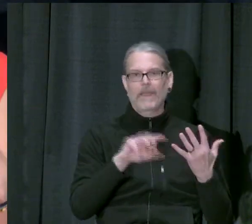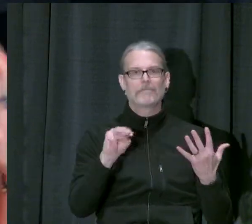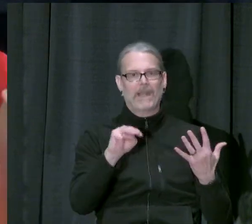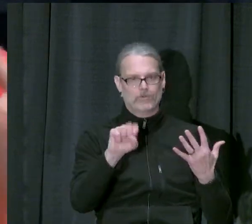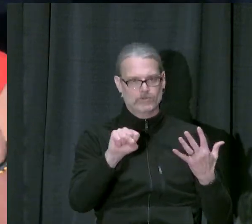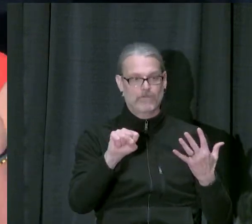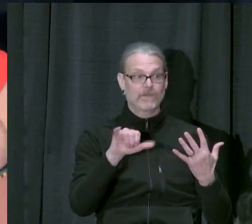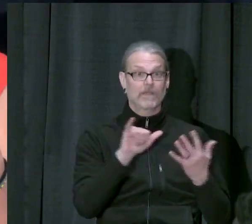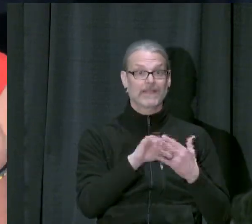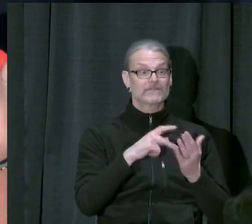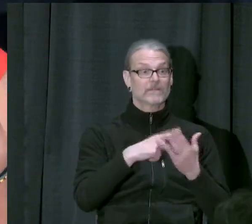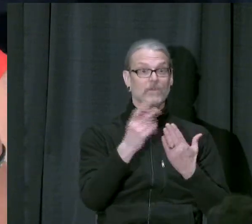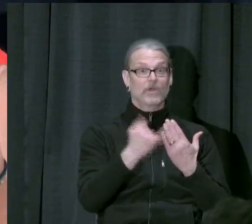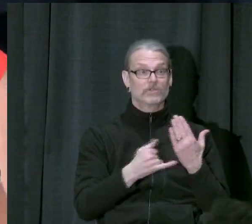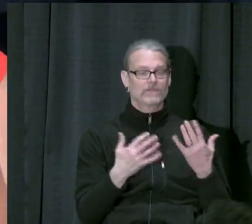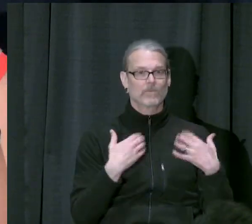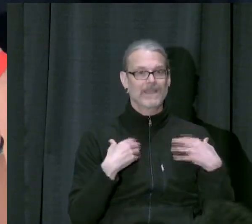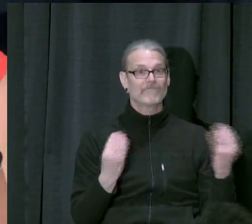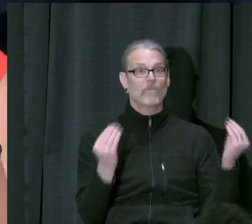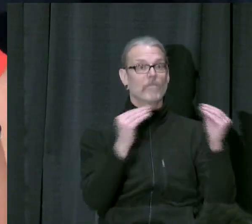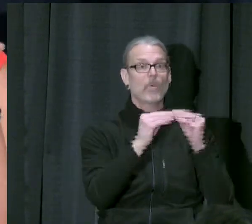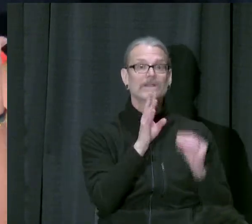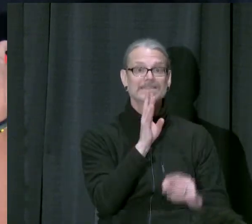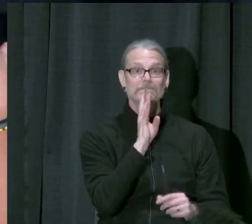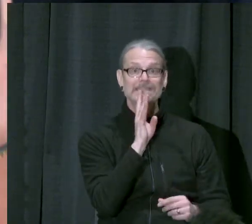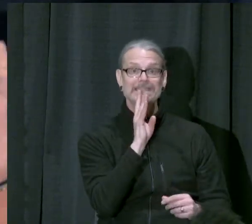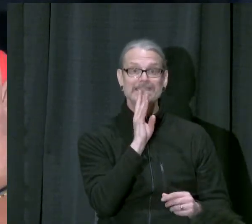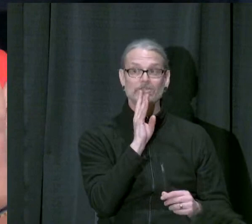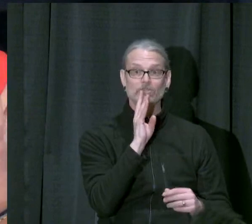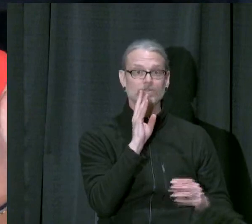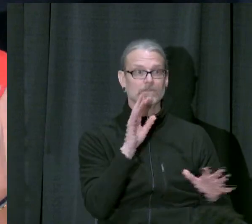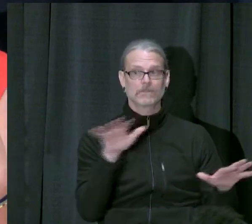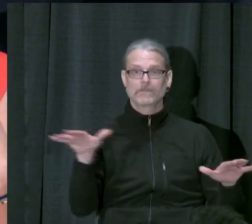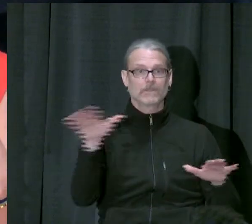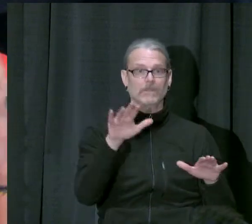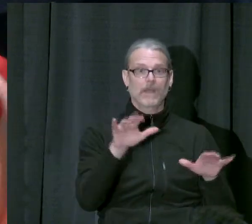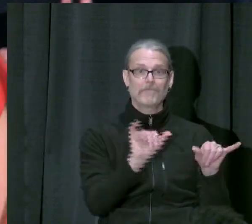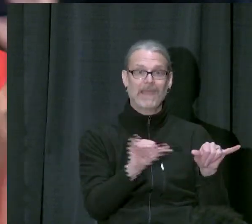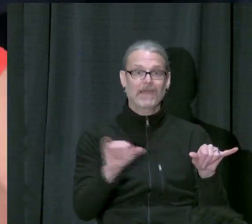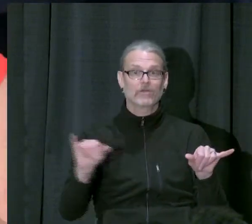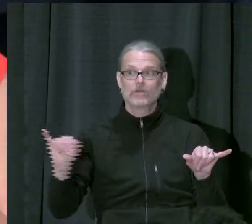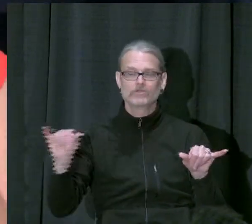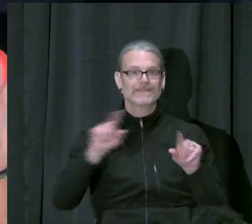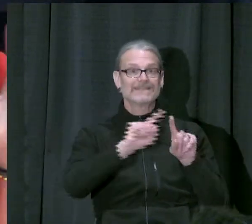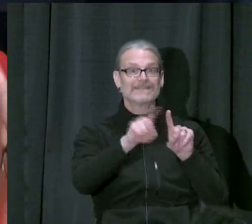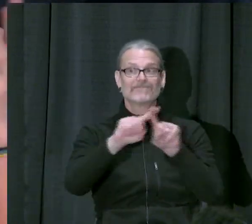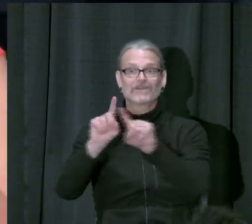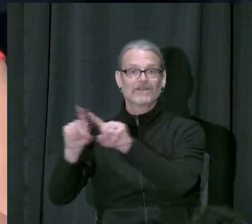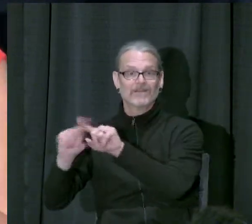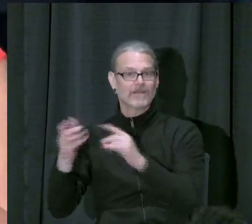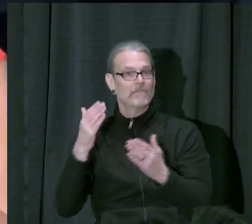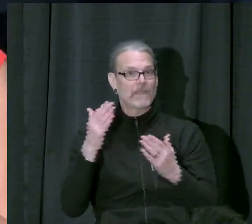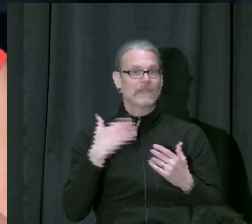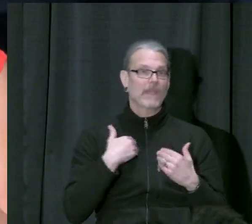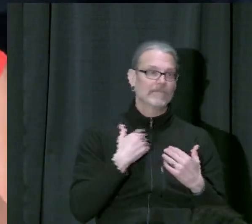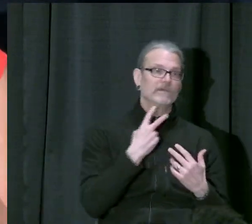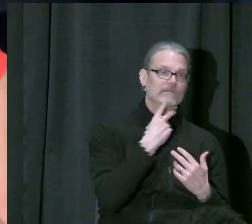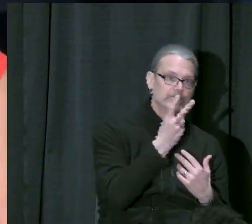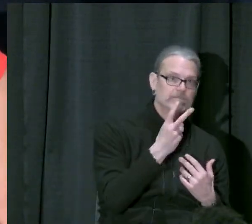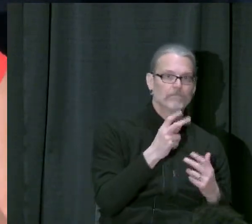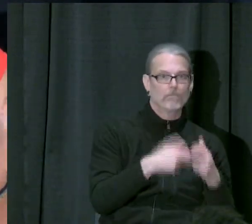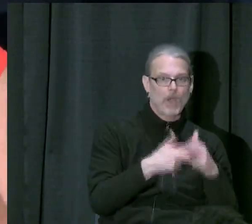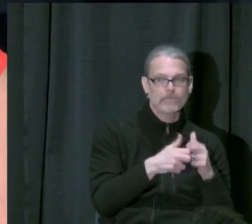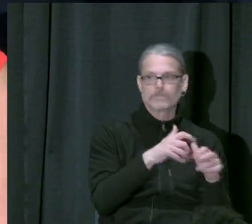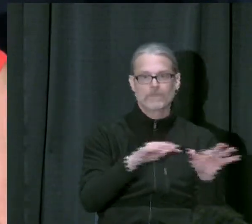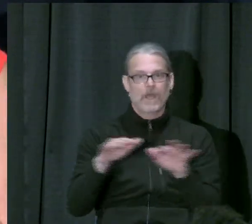able to collect more speech samples from people with different speech patterns, so that collectively all our AIs can get better at